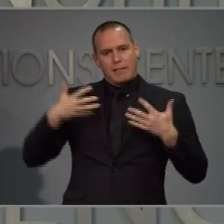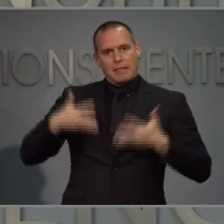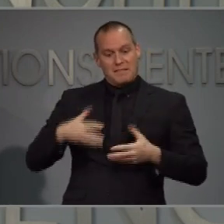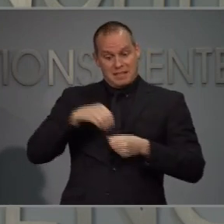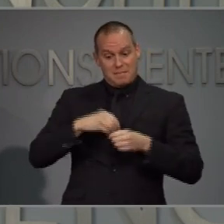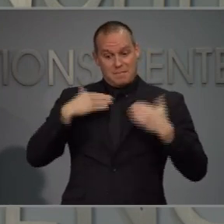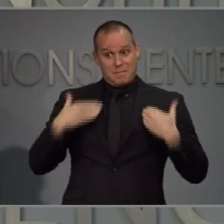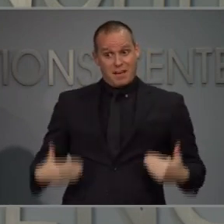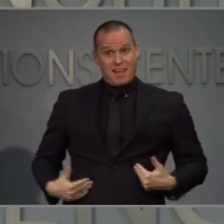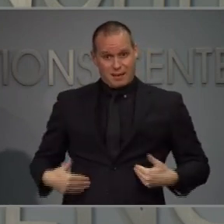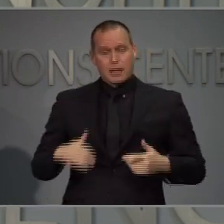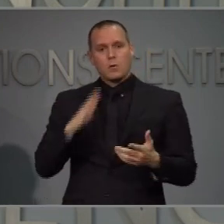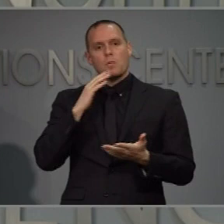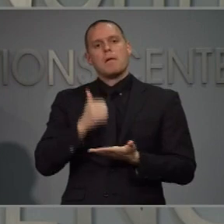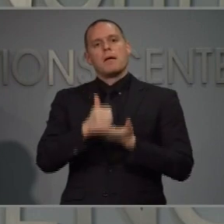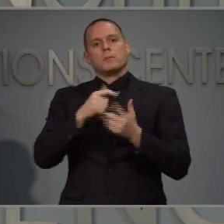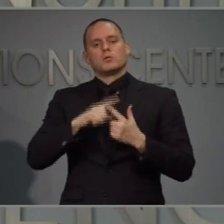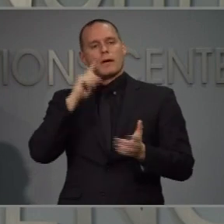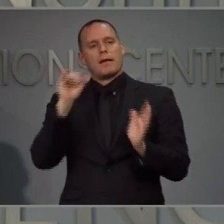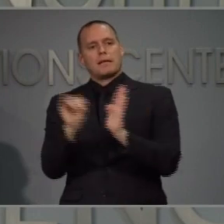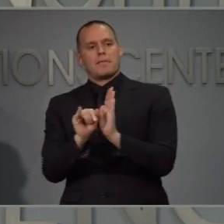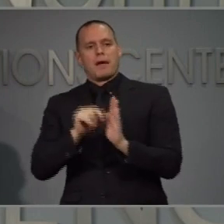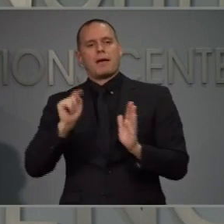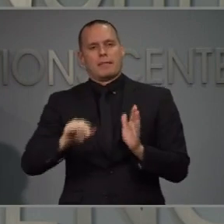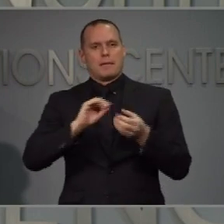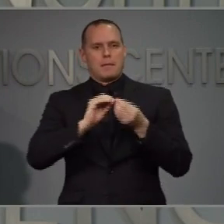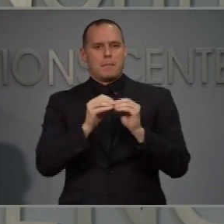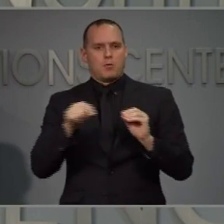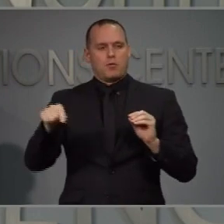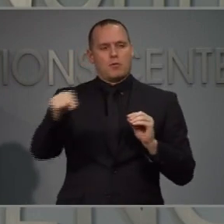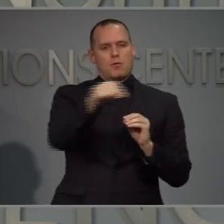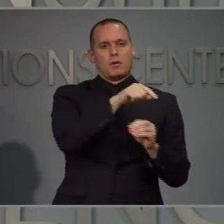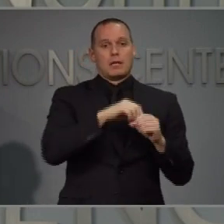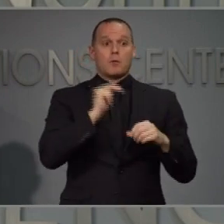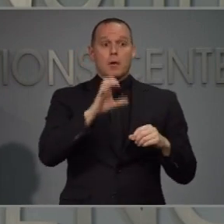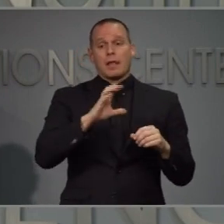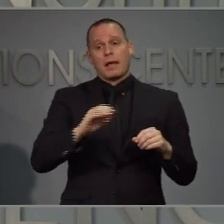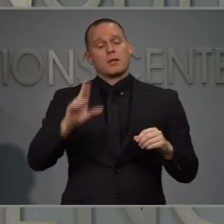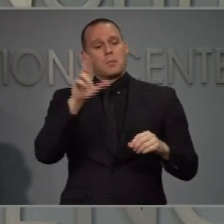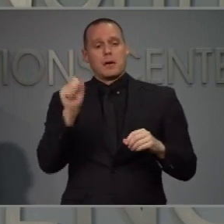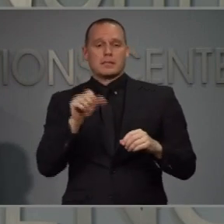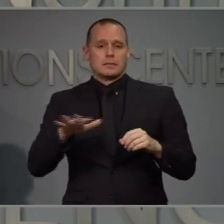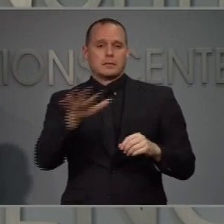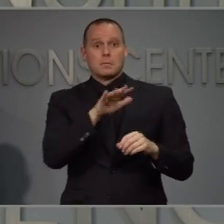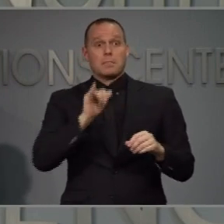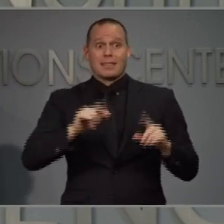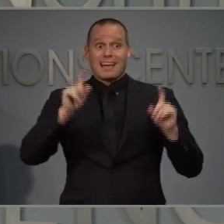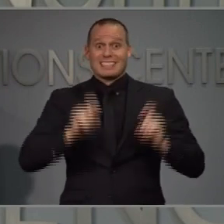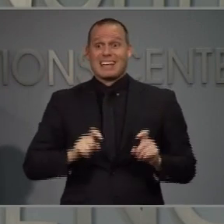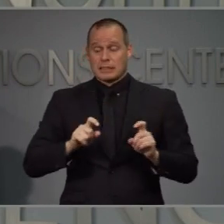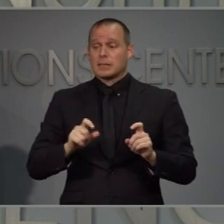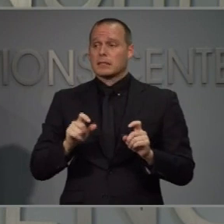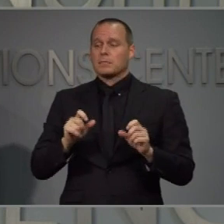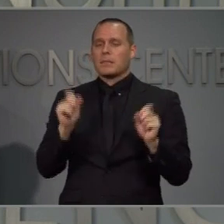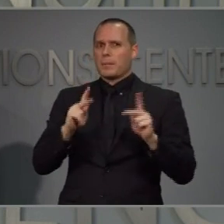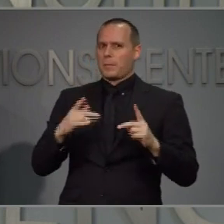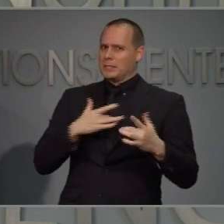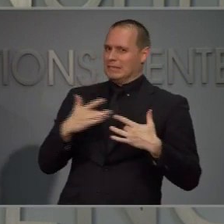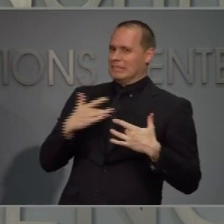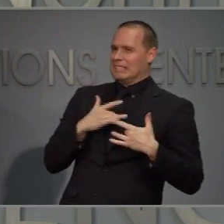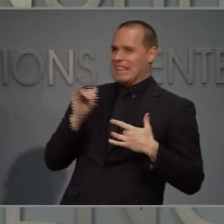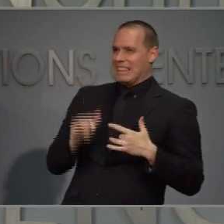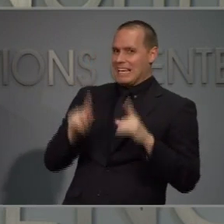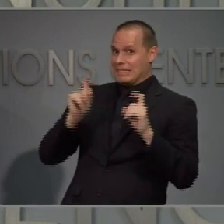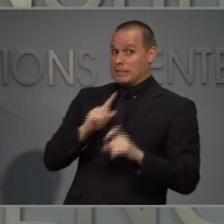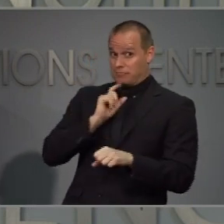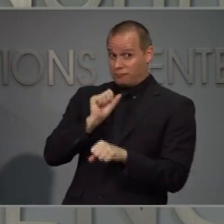and across the country. But there have been real concerns about some of those tests being invalid. We obviously want to use